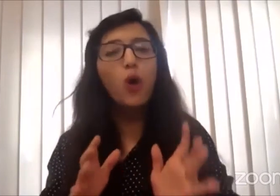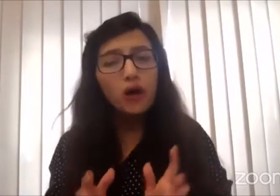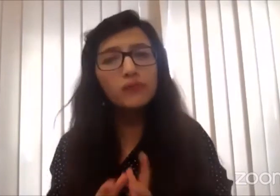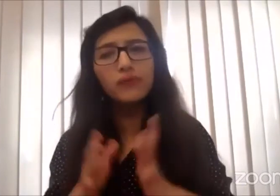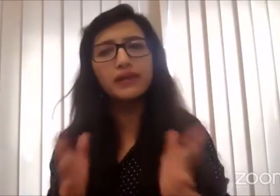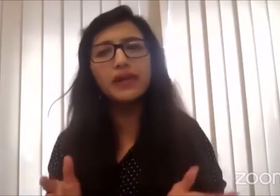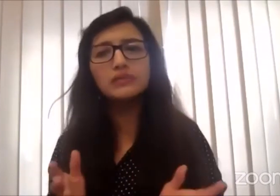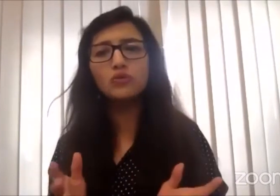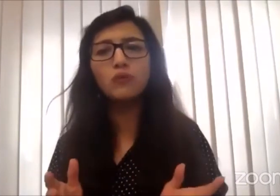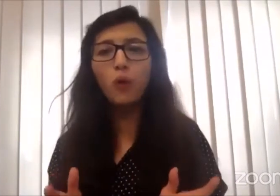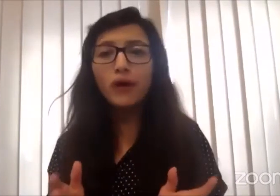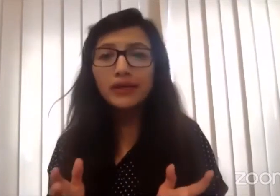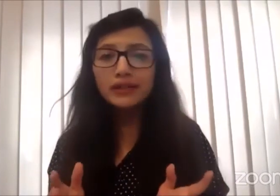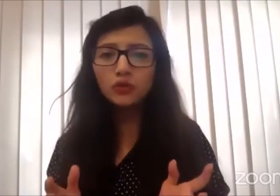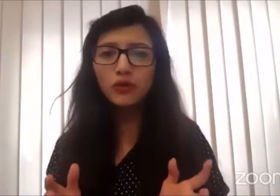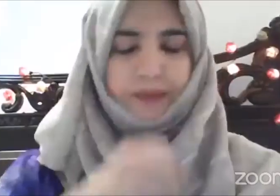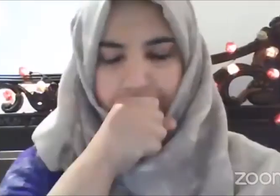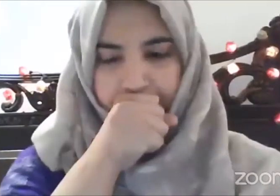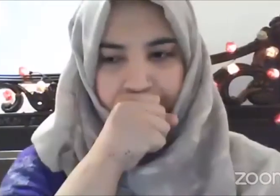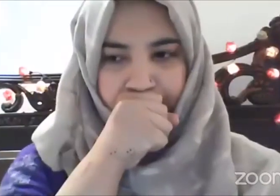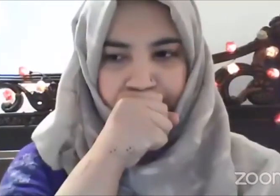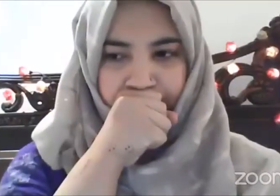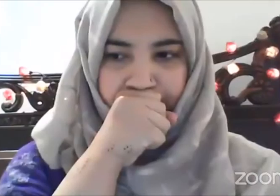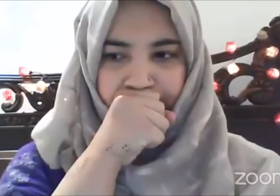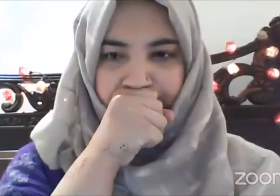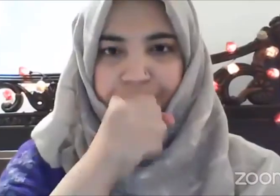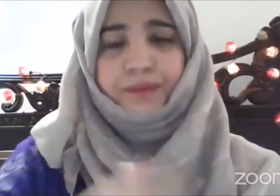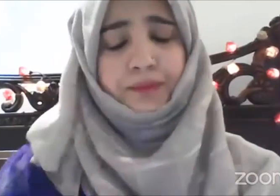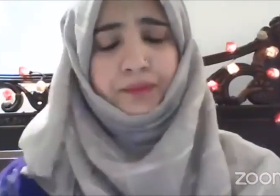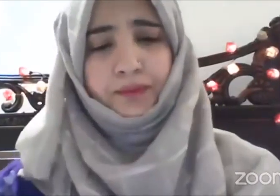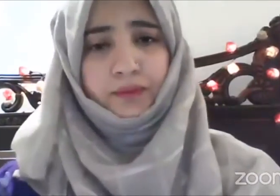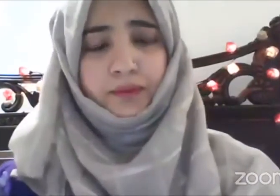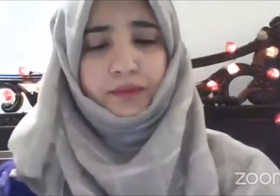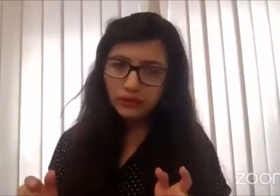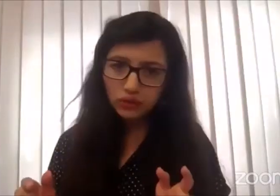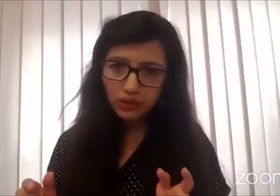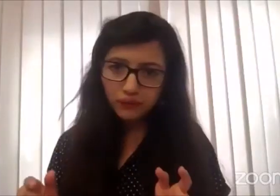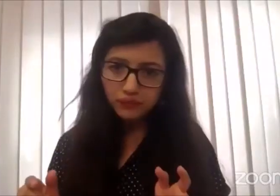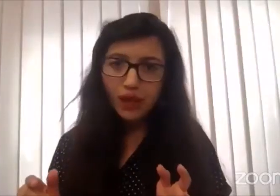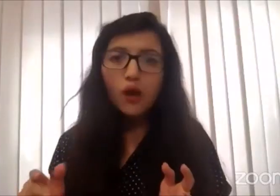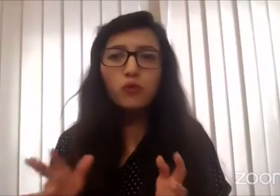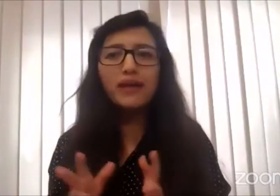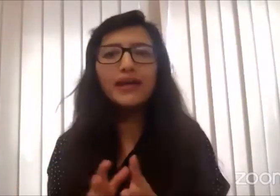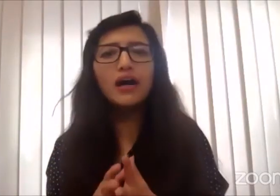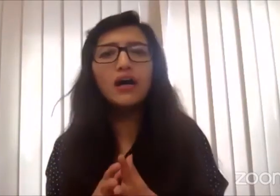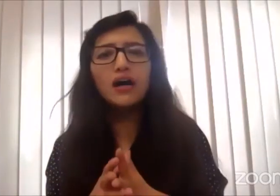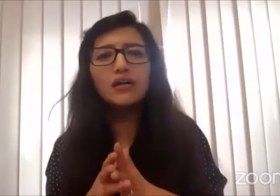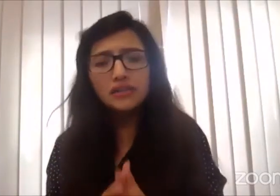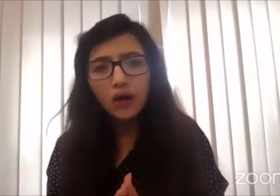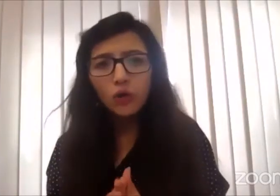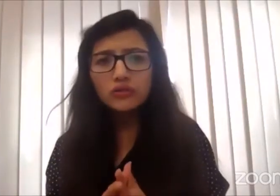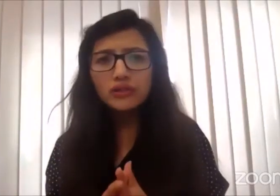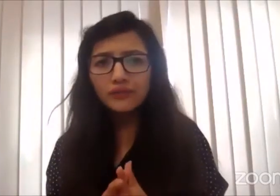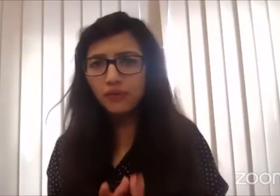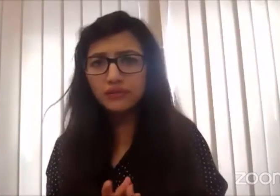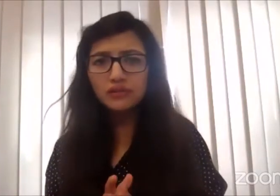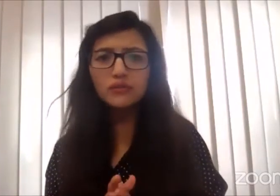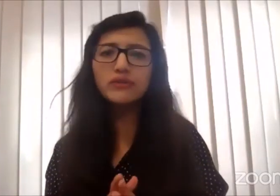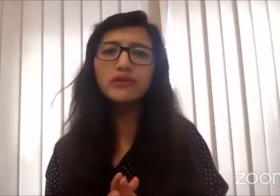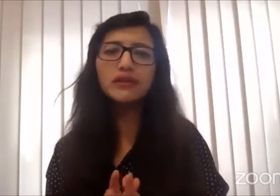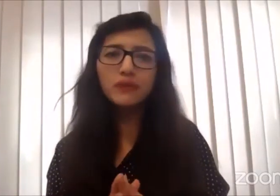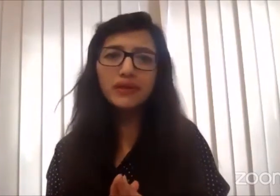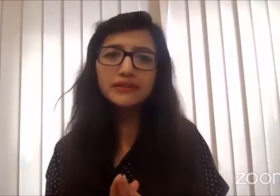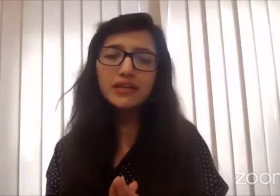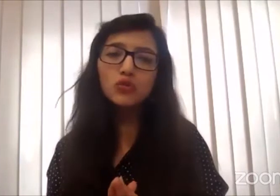discussed or bringing to the point where we can address a practical strategy. We know that persons